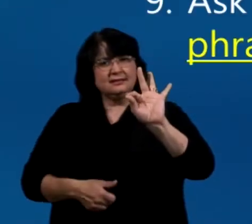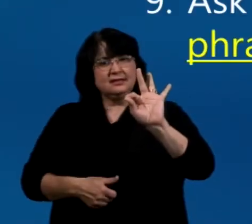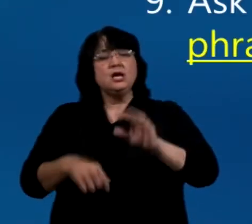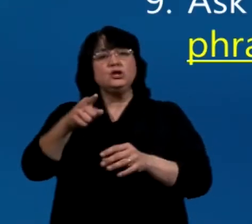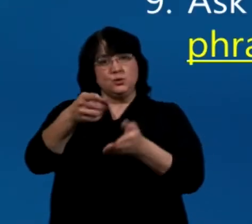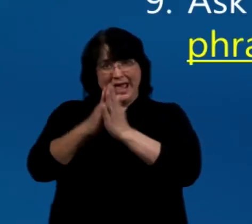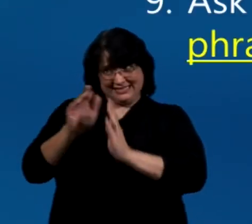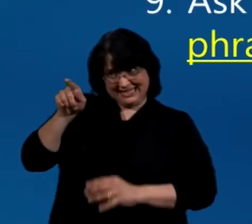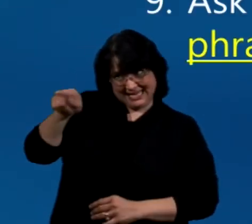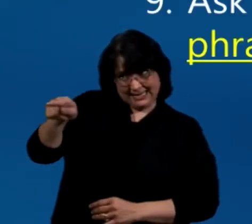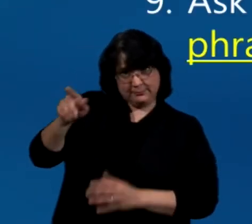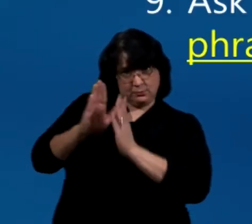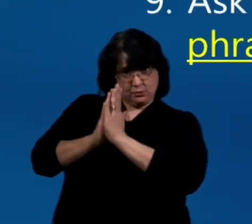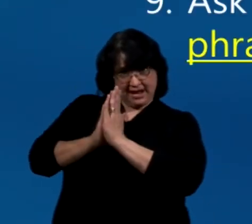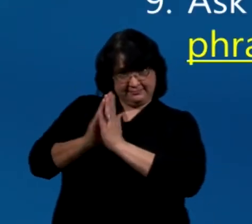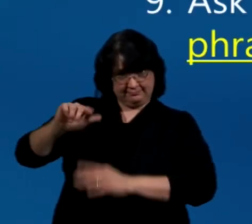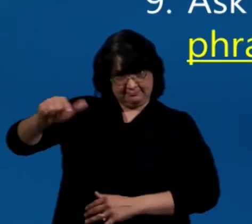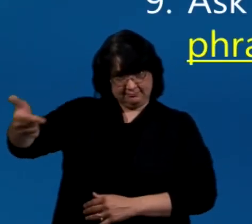ask him to pray.